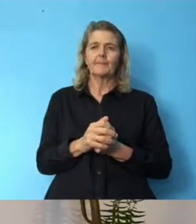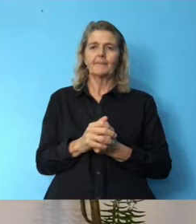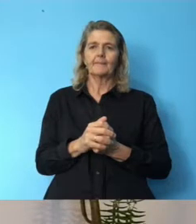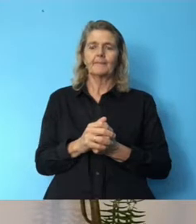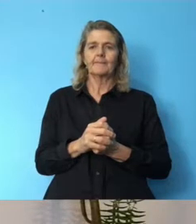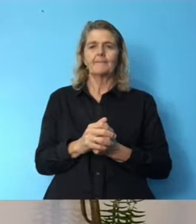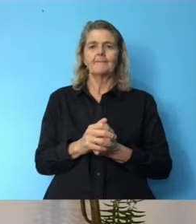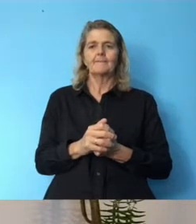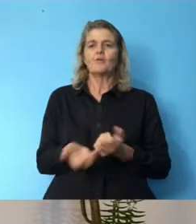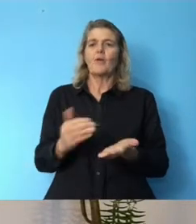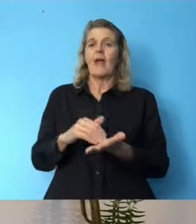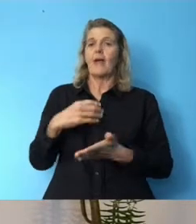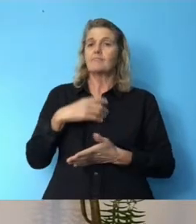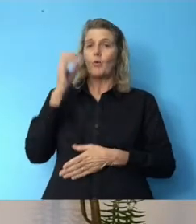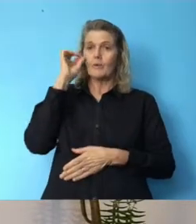And add my yellow in.